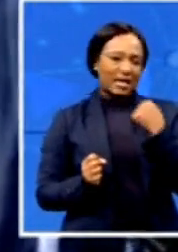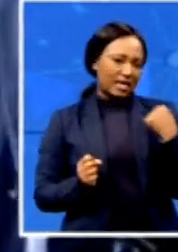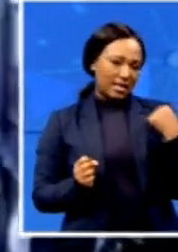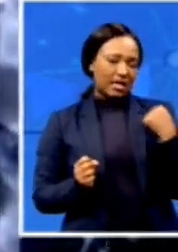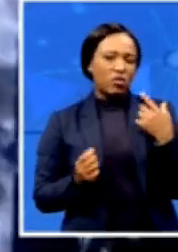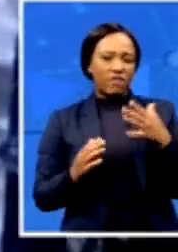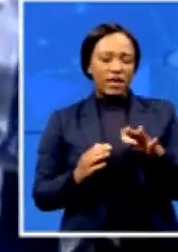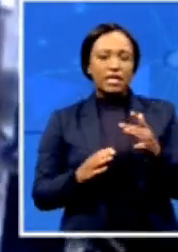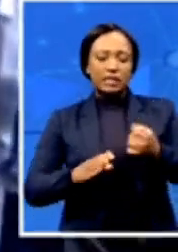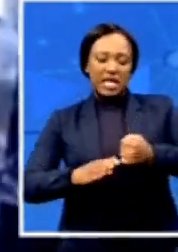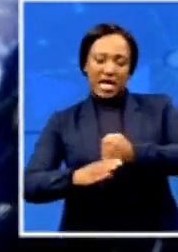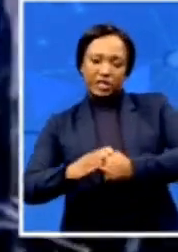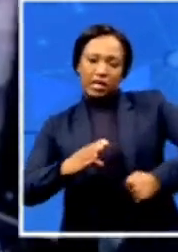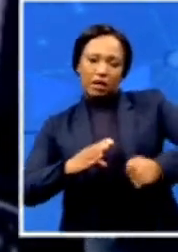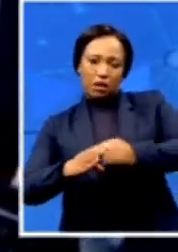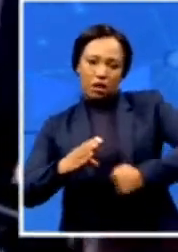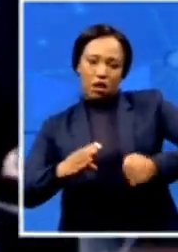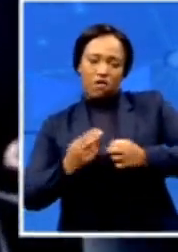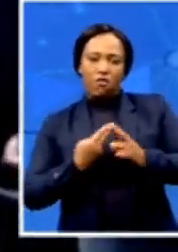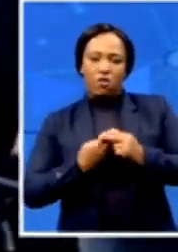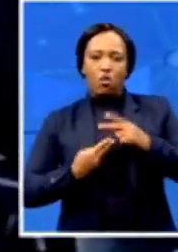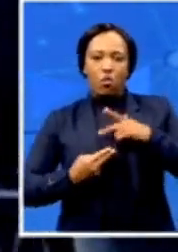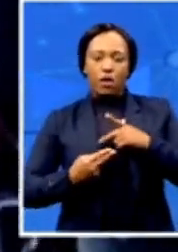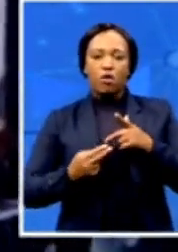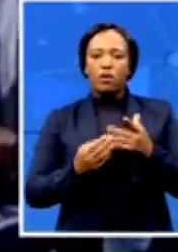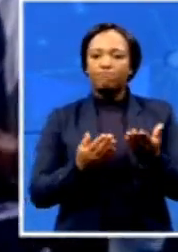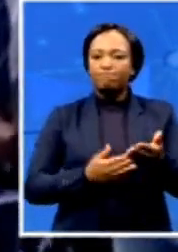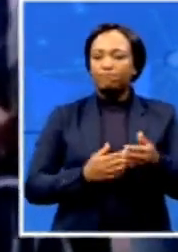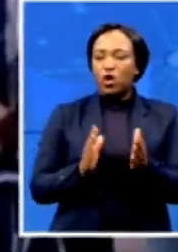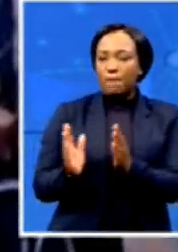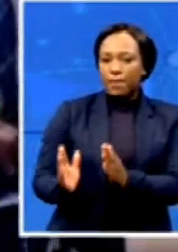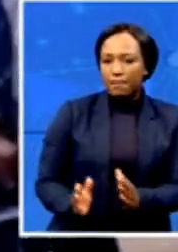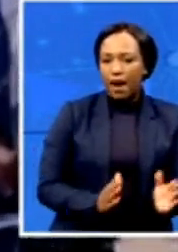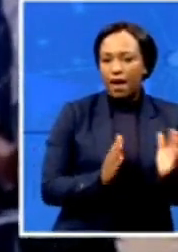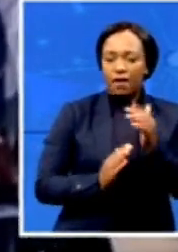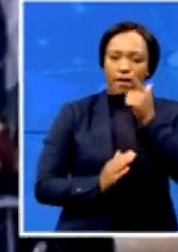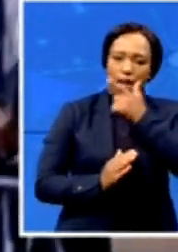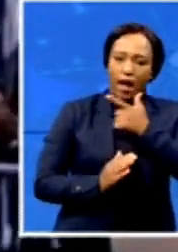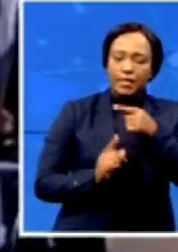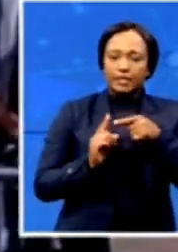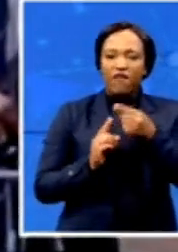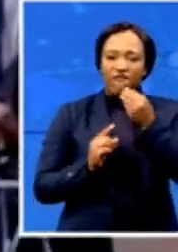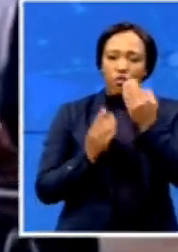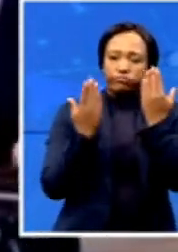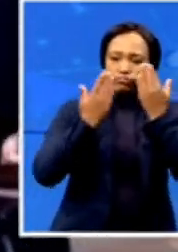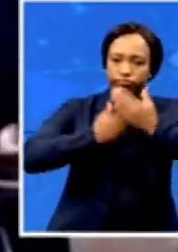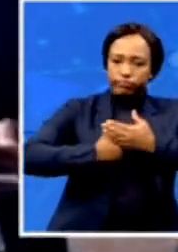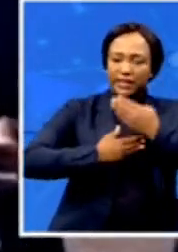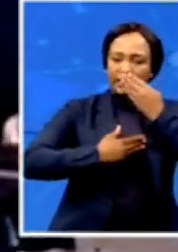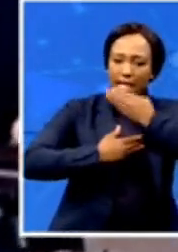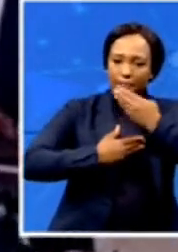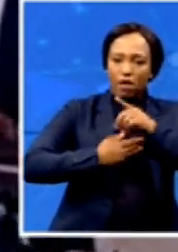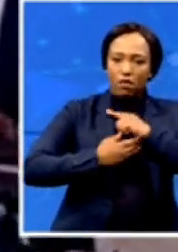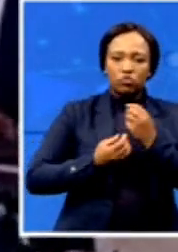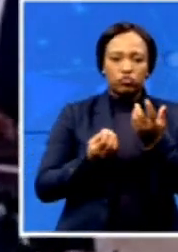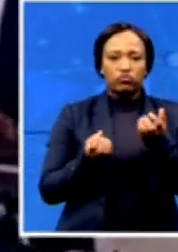preparing lunch and dinner, and we take those meals to the communities in these halls. What is painful